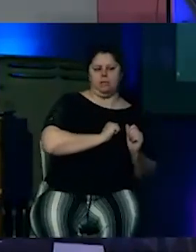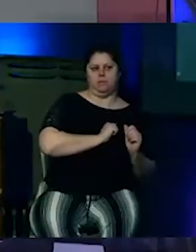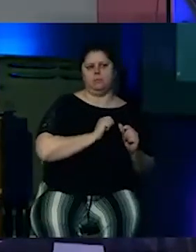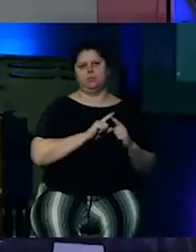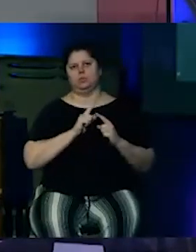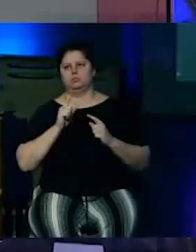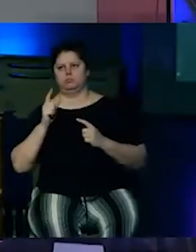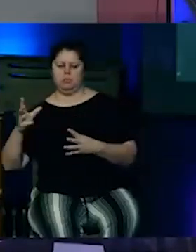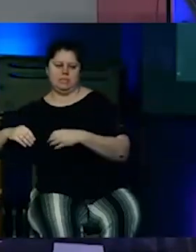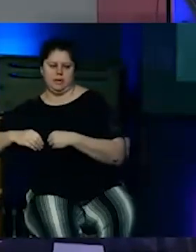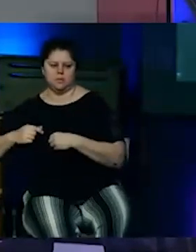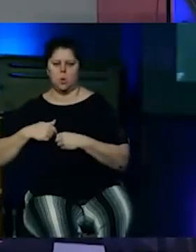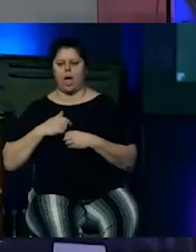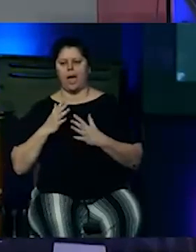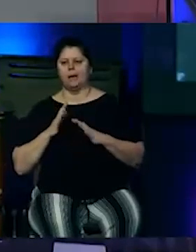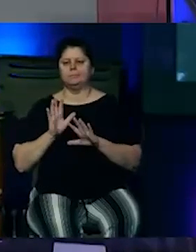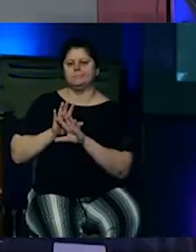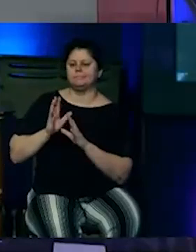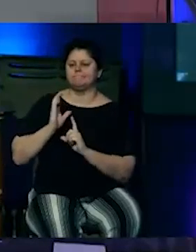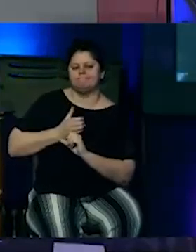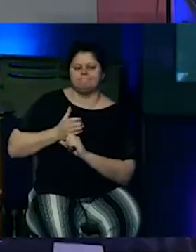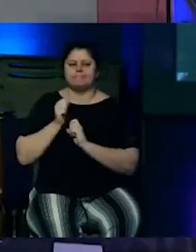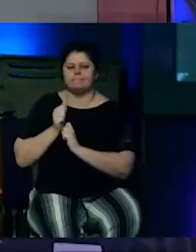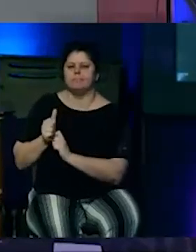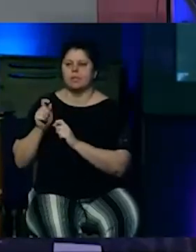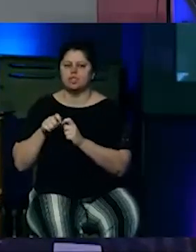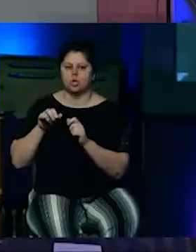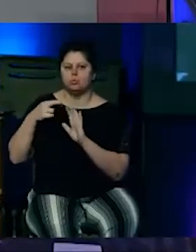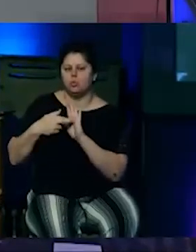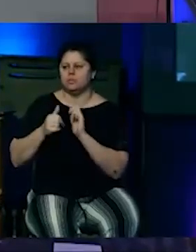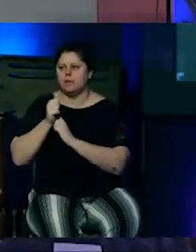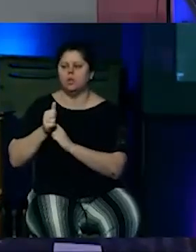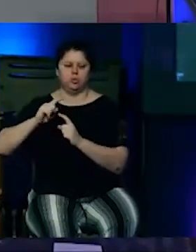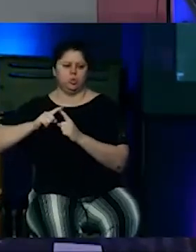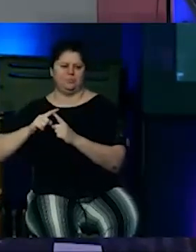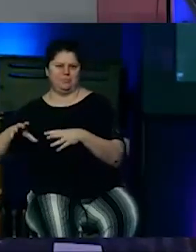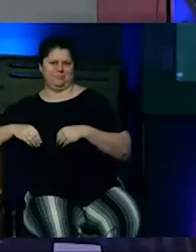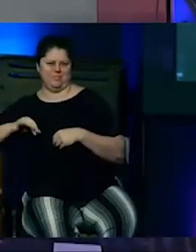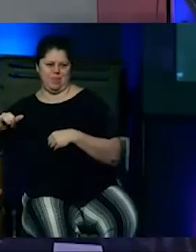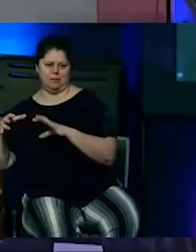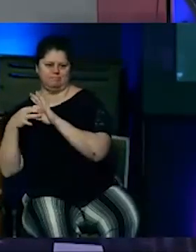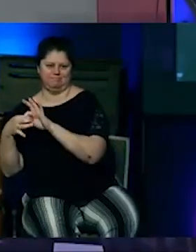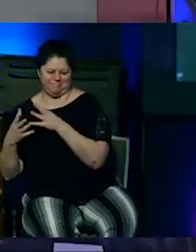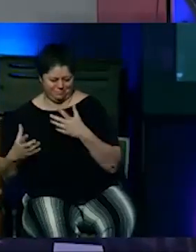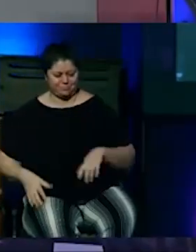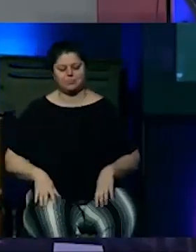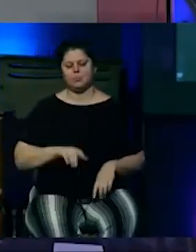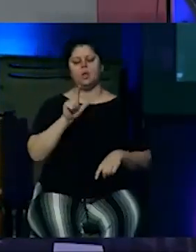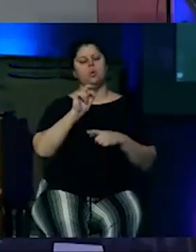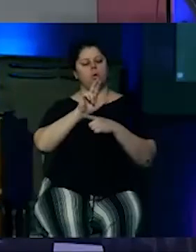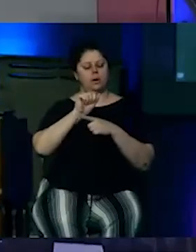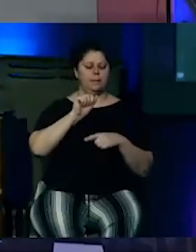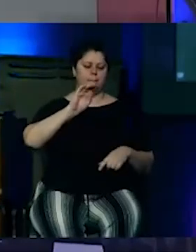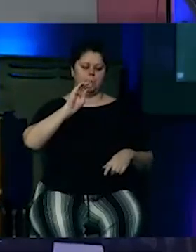a bit or playing by certain rules. Like, Lauren Berlant is another affect theorist, and she talks